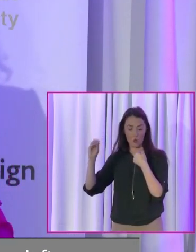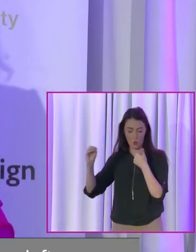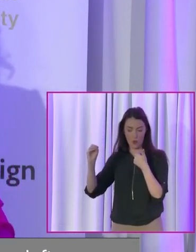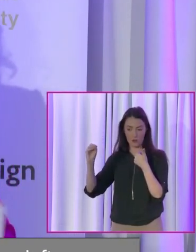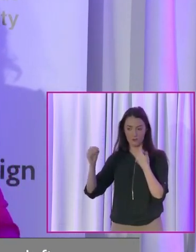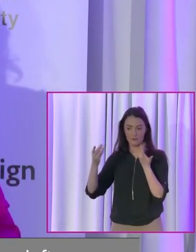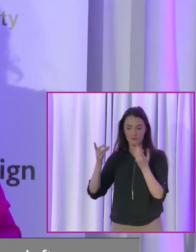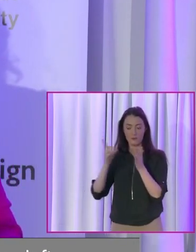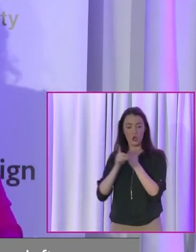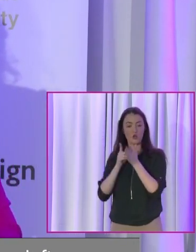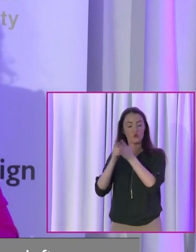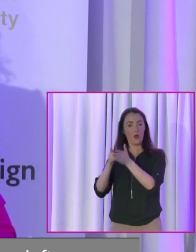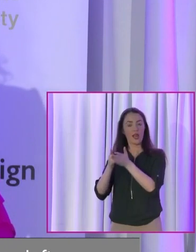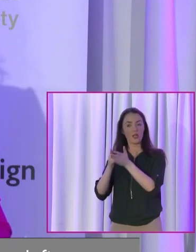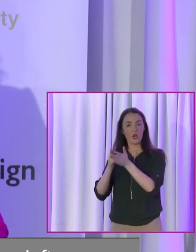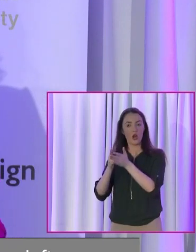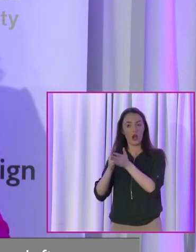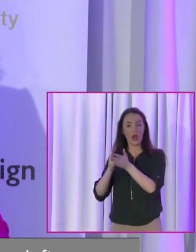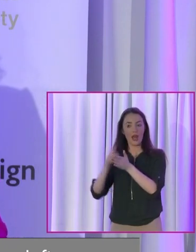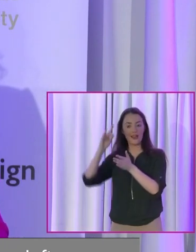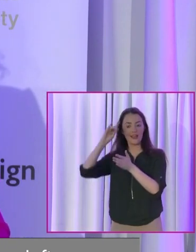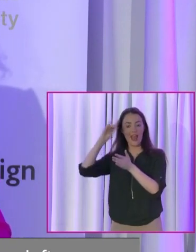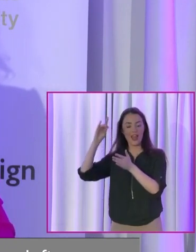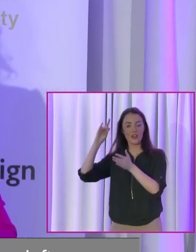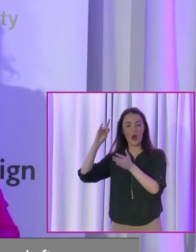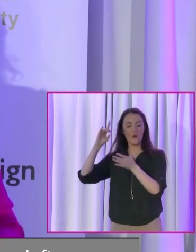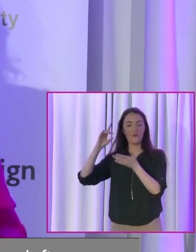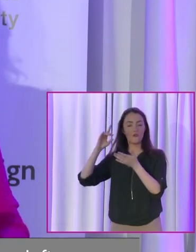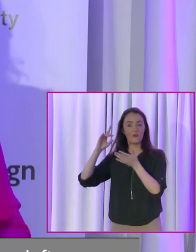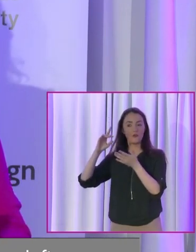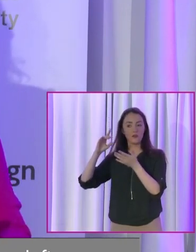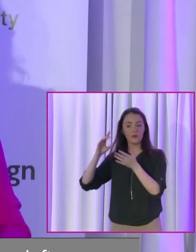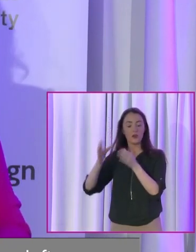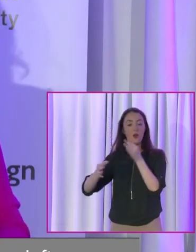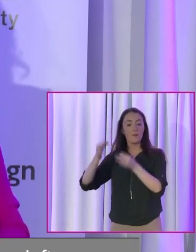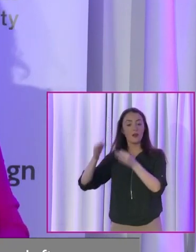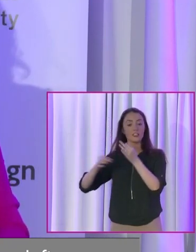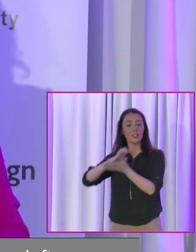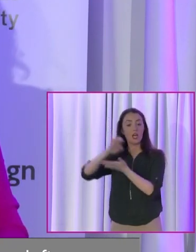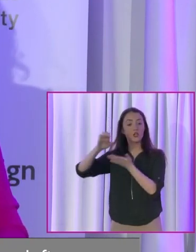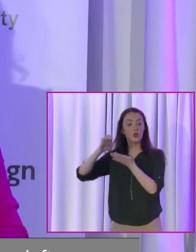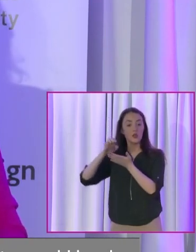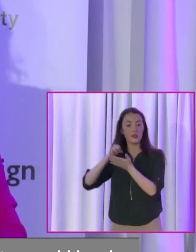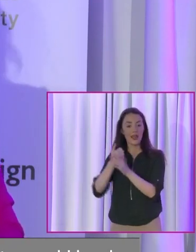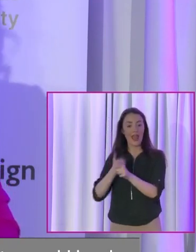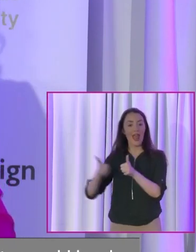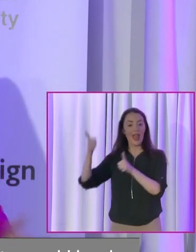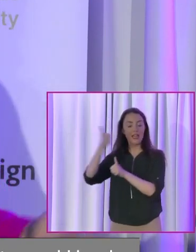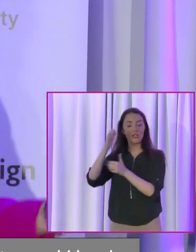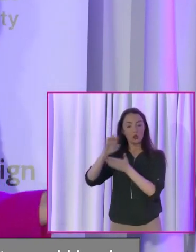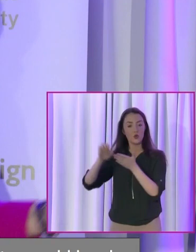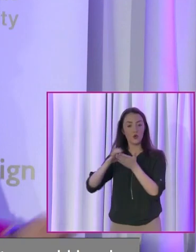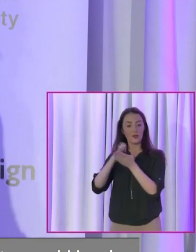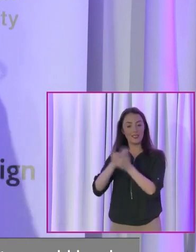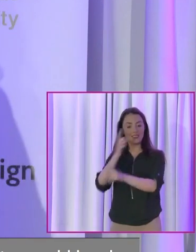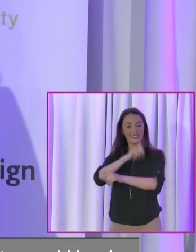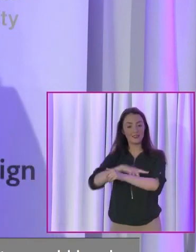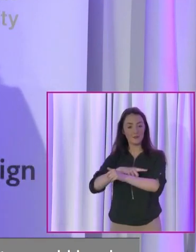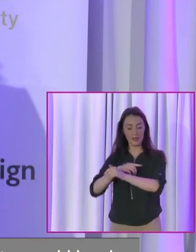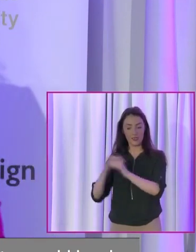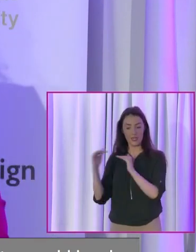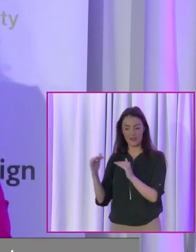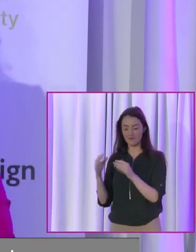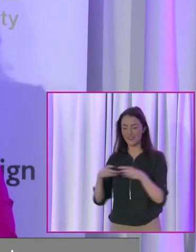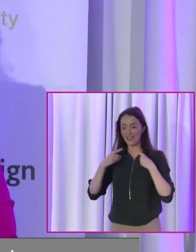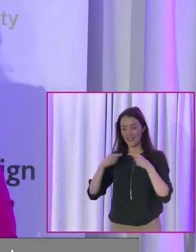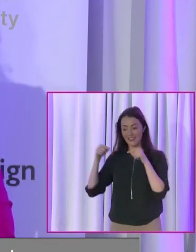Deputy Director and Head of Policy at the European Disability Forum, and we're delighted that he's here with us in